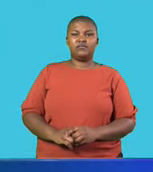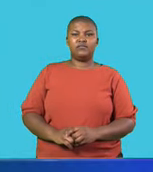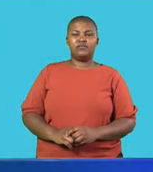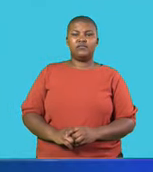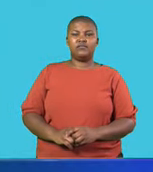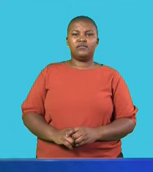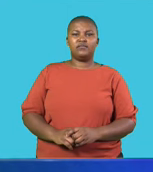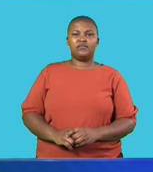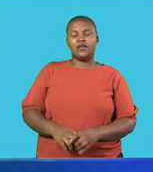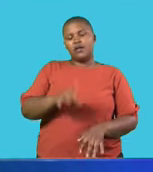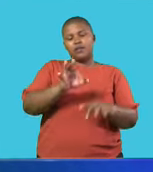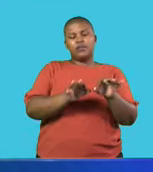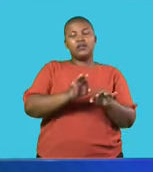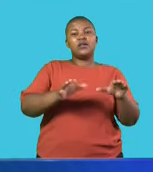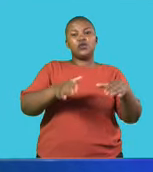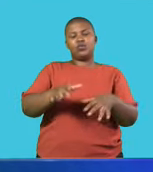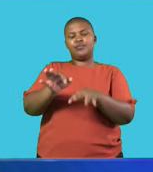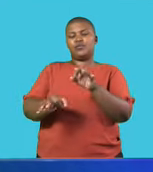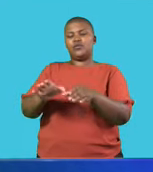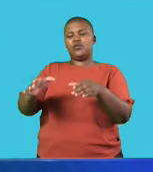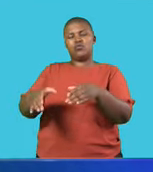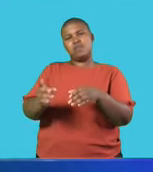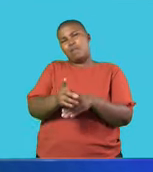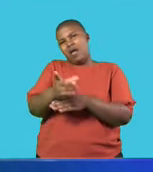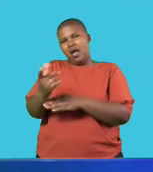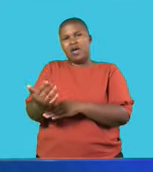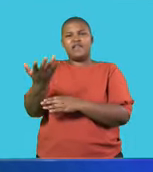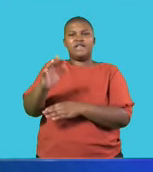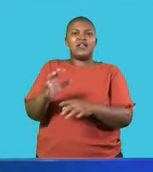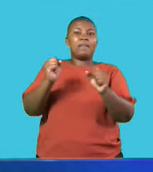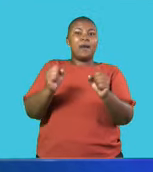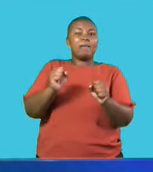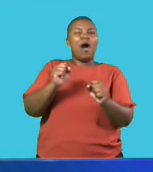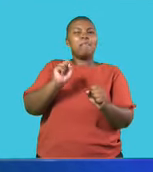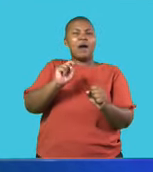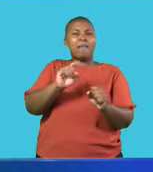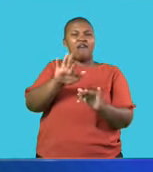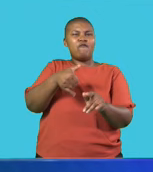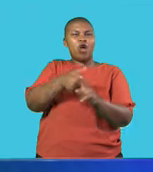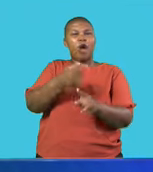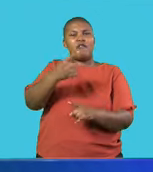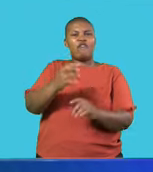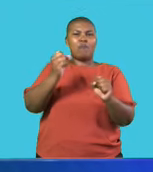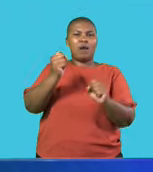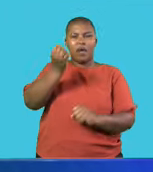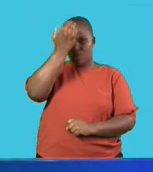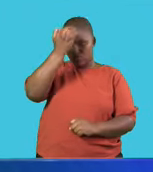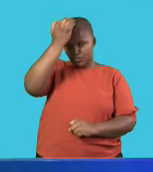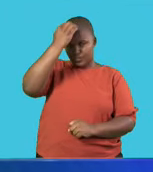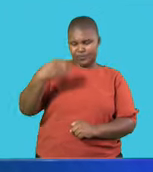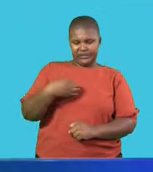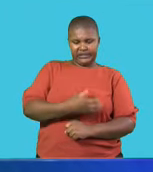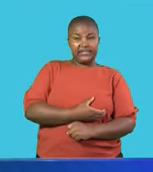Kusenjalo abezopolitiko baphefumle ngekamva likaJacob Zuma kwezopolitiko kulandela intetho yakhe nonondaba ngempelaveki.